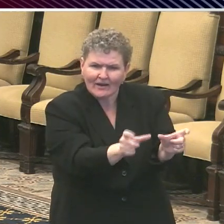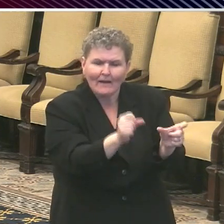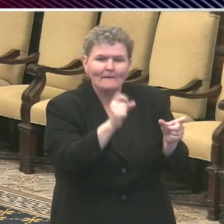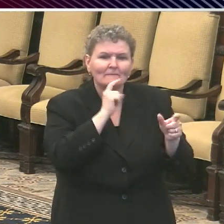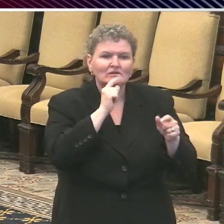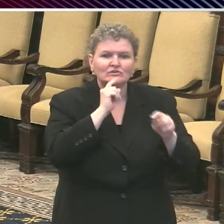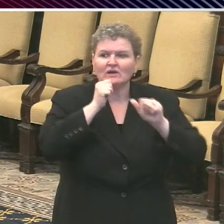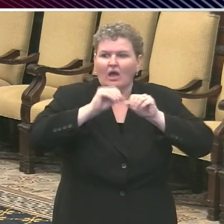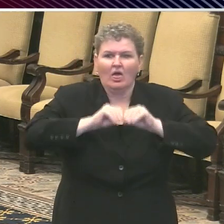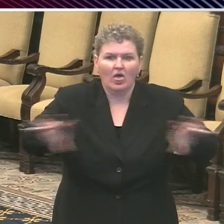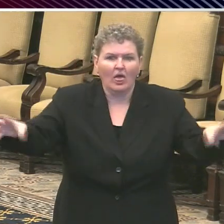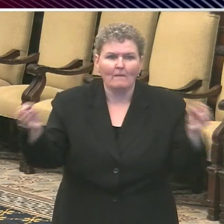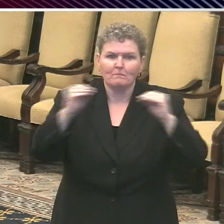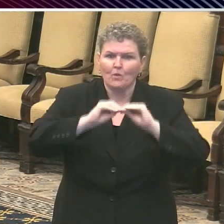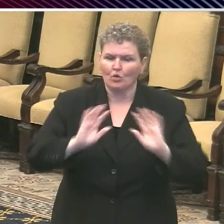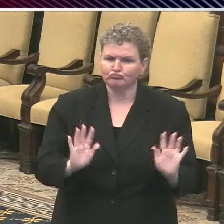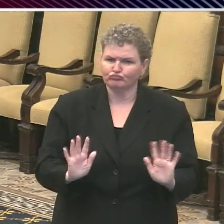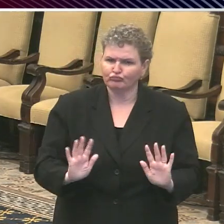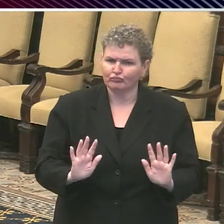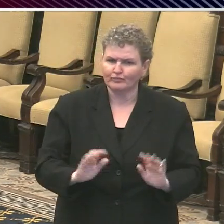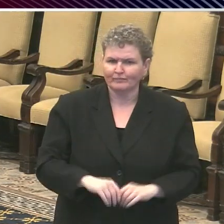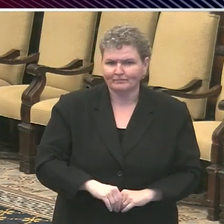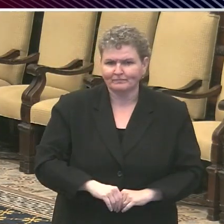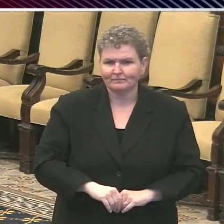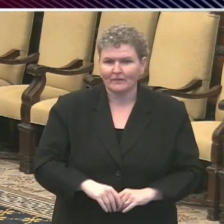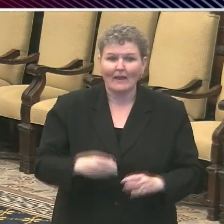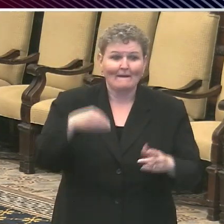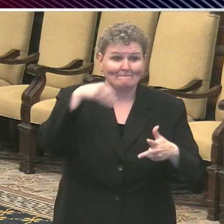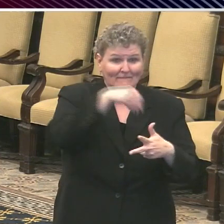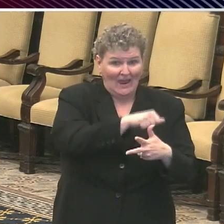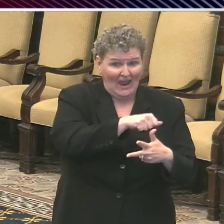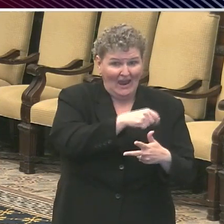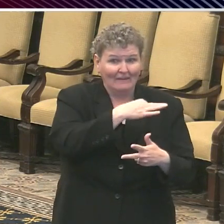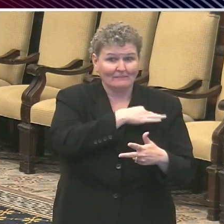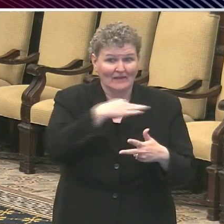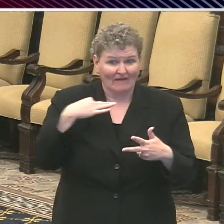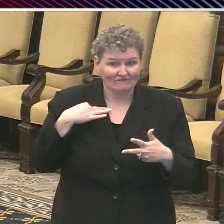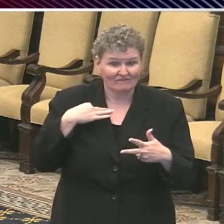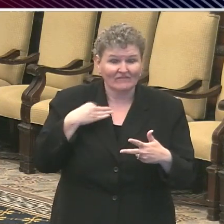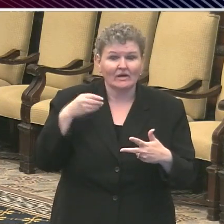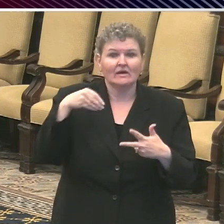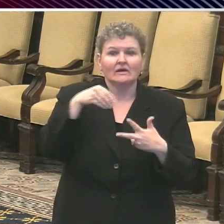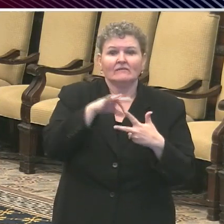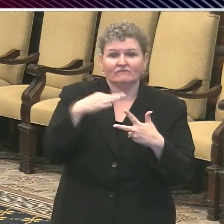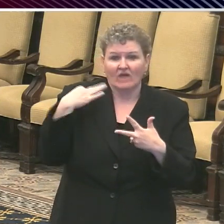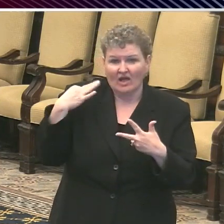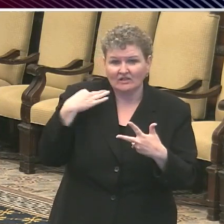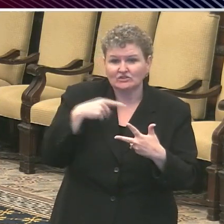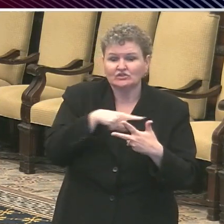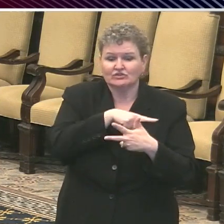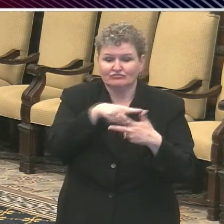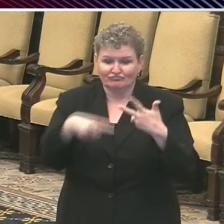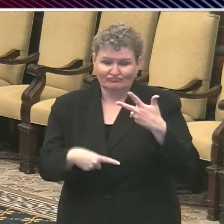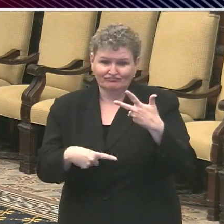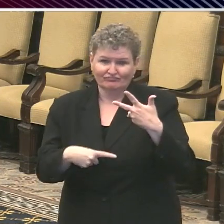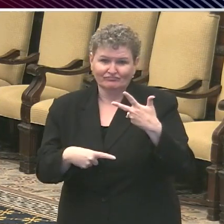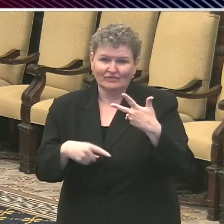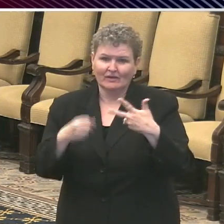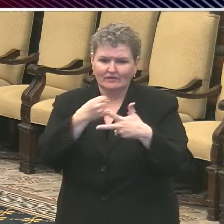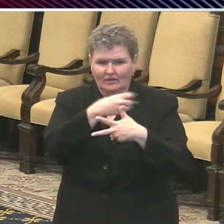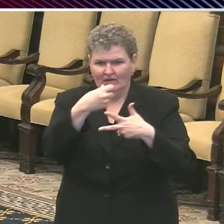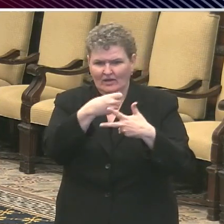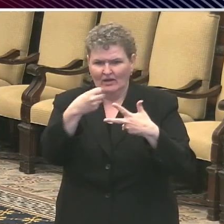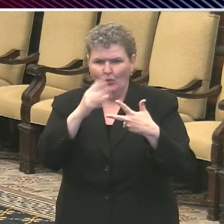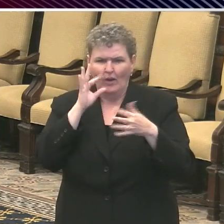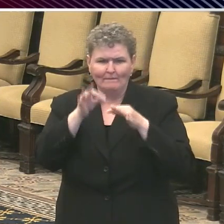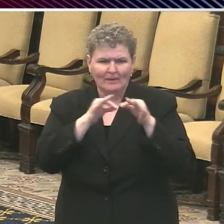others. As far as the 3 options, the paid staff, the partner healthcare organizations, and volunteers, let me talk about each a little bit more.